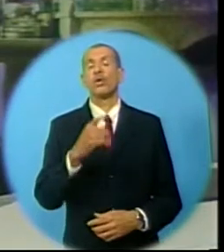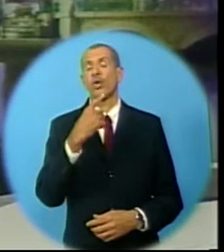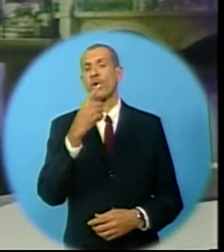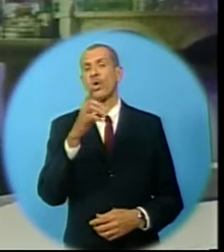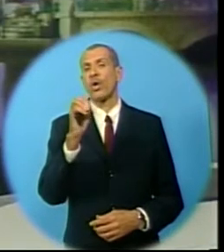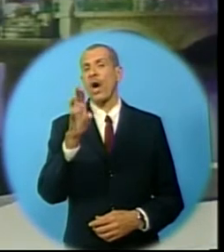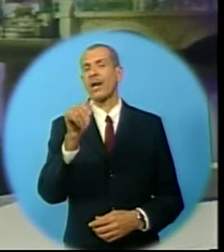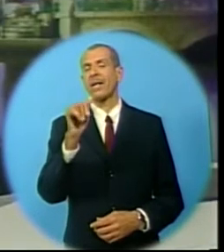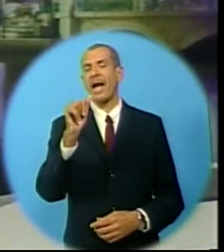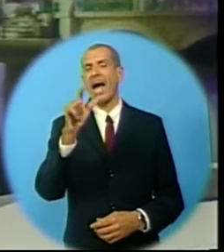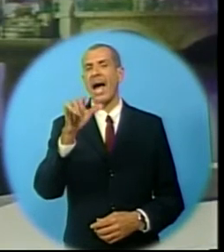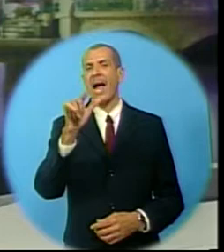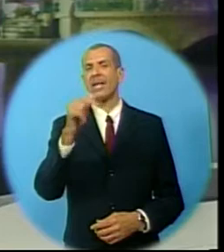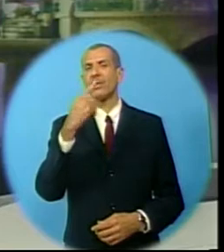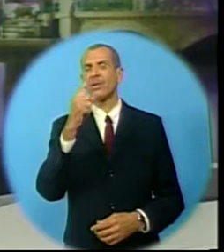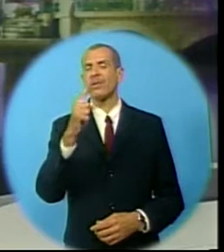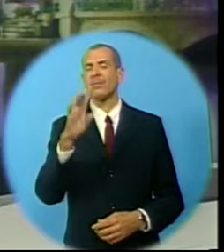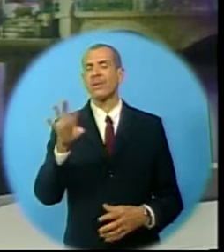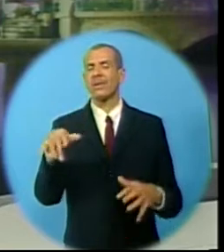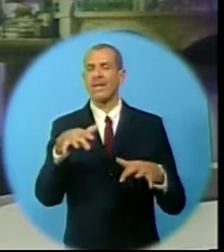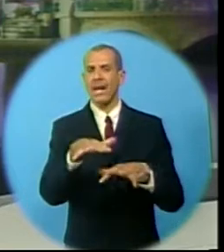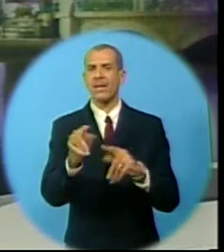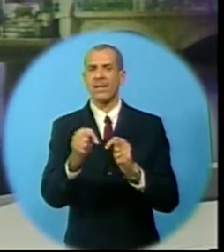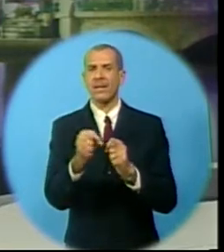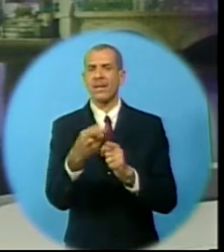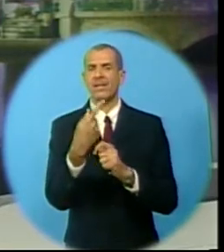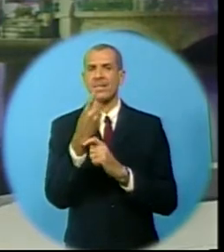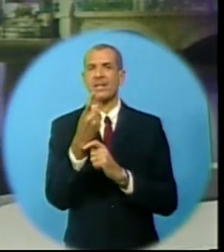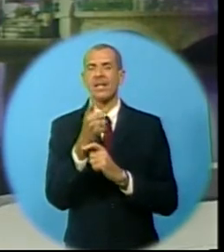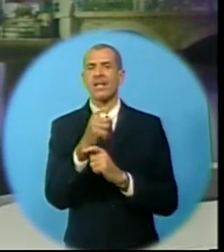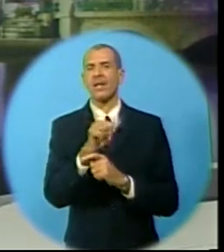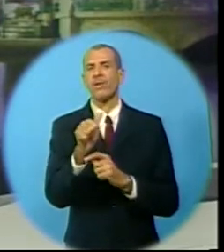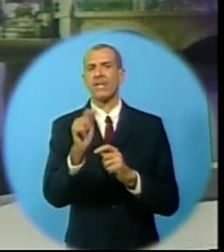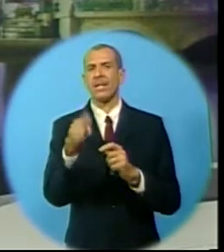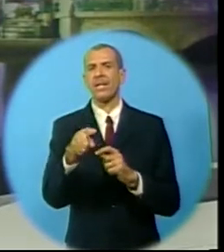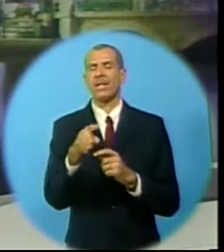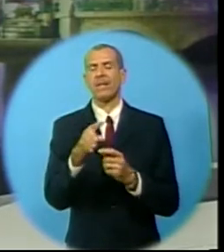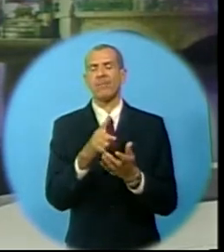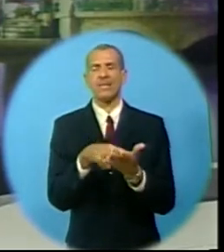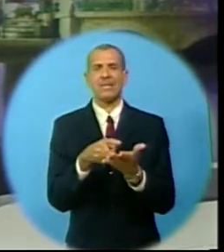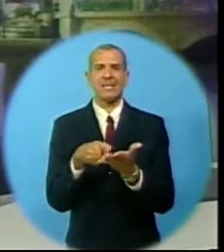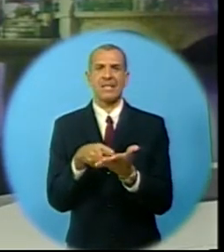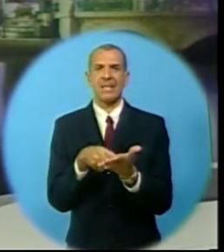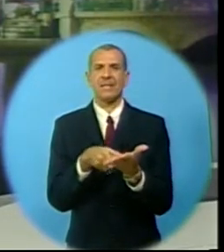Street headquarters that there are several urban areas which need to be addressed.